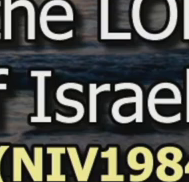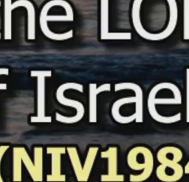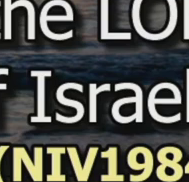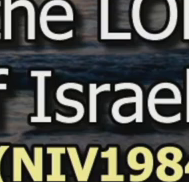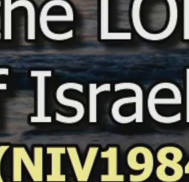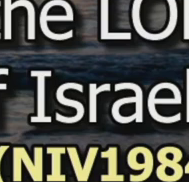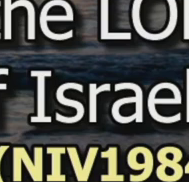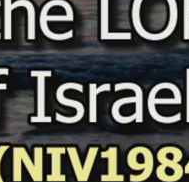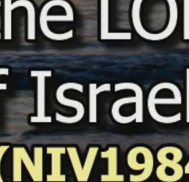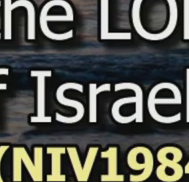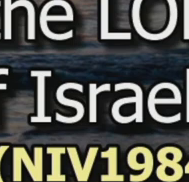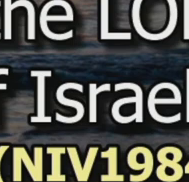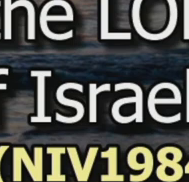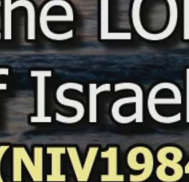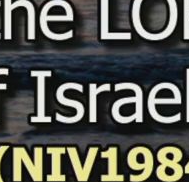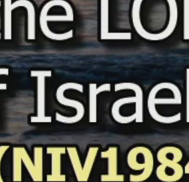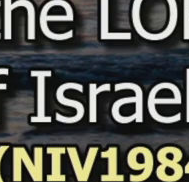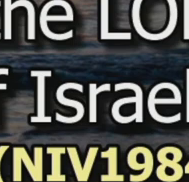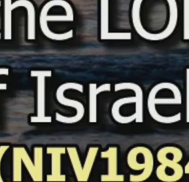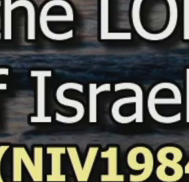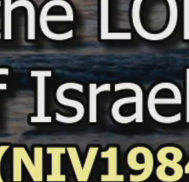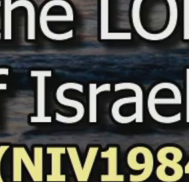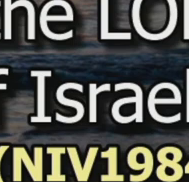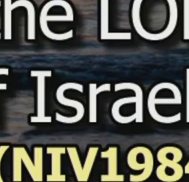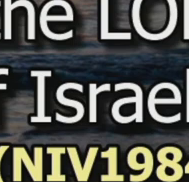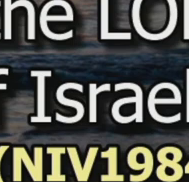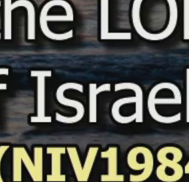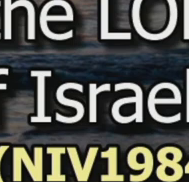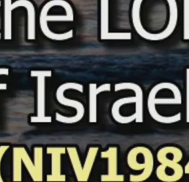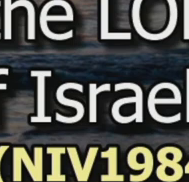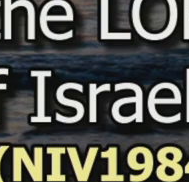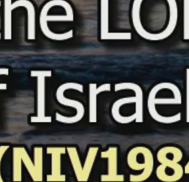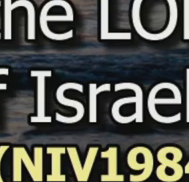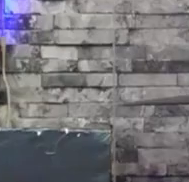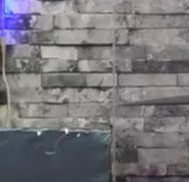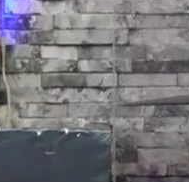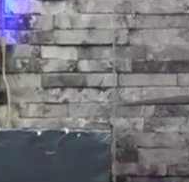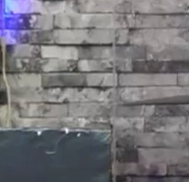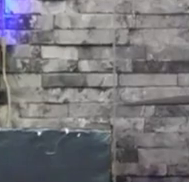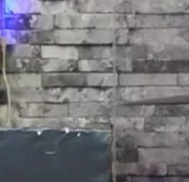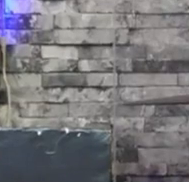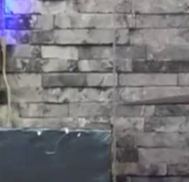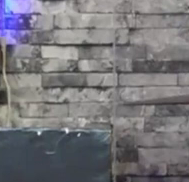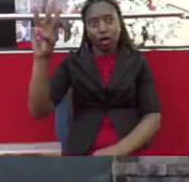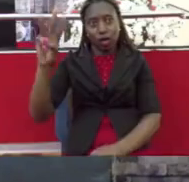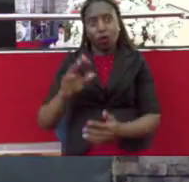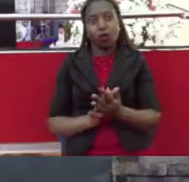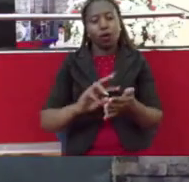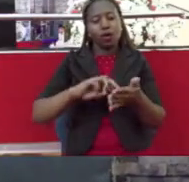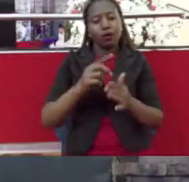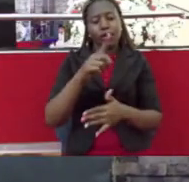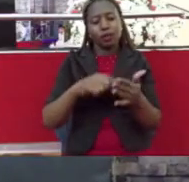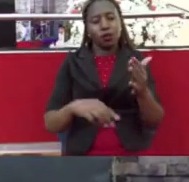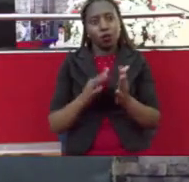So when you look at what the word winnowing means, ukiangalia maana ya kupepeta, winnowing is an act